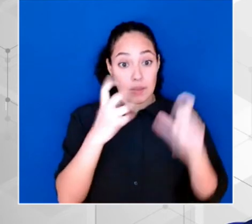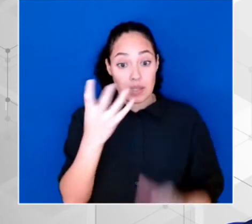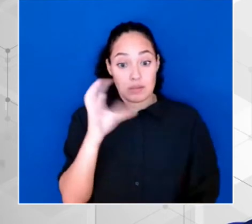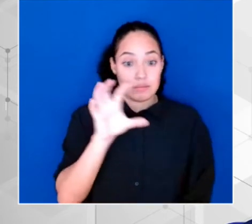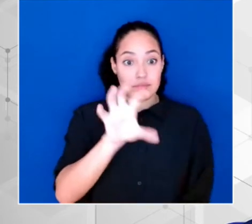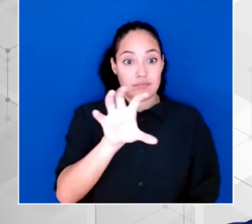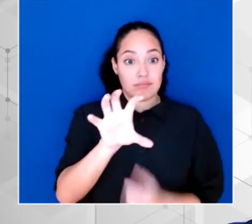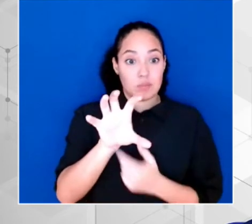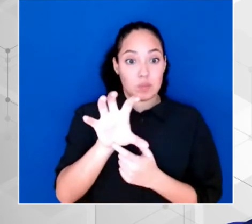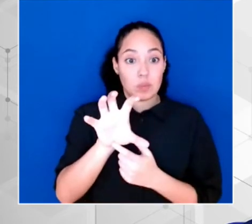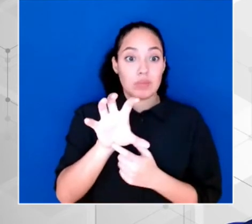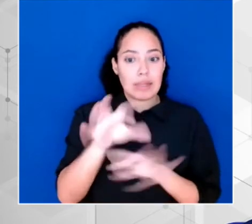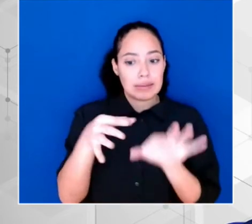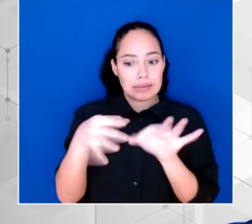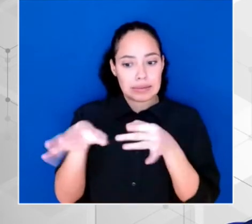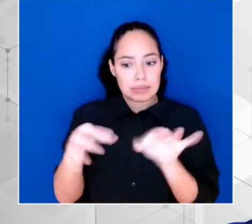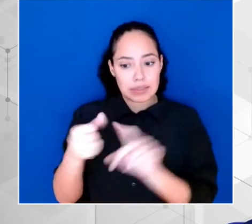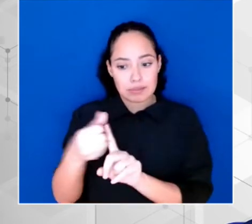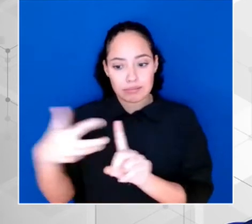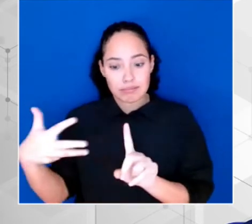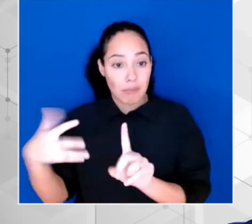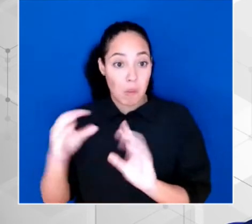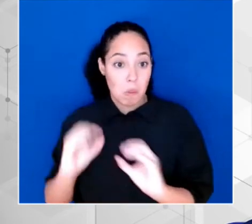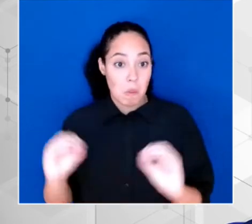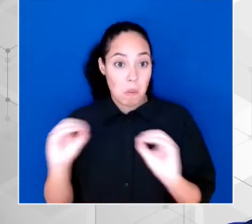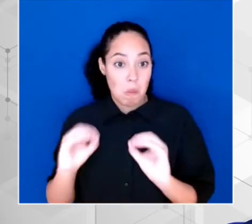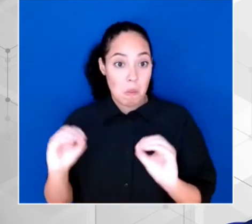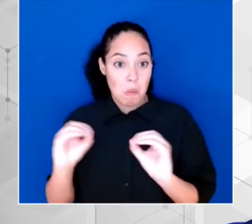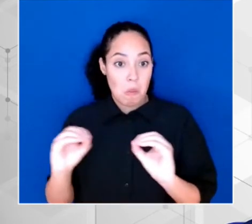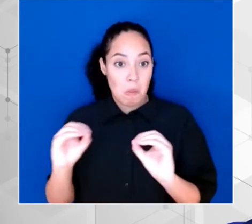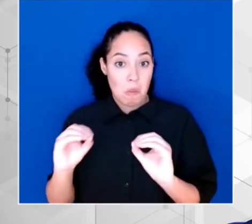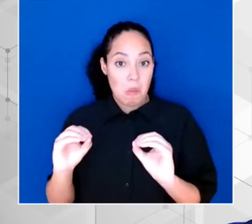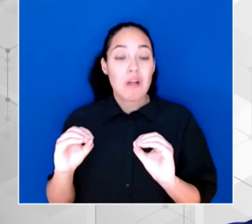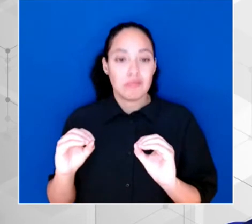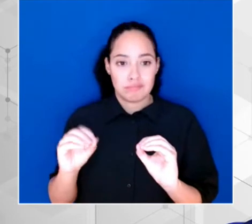them and find them quicker.